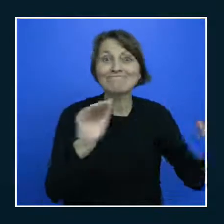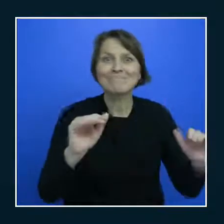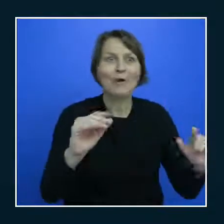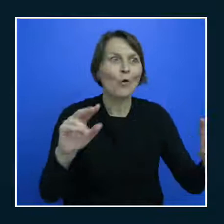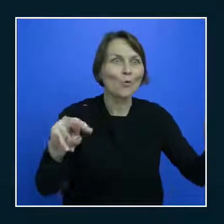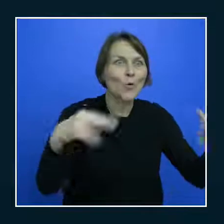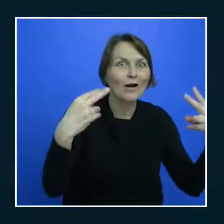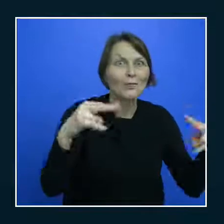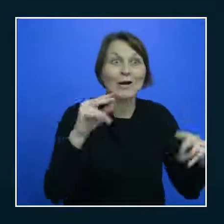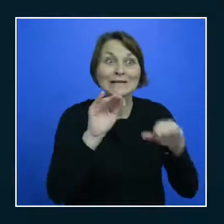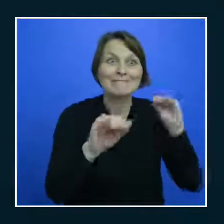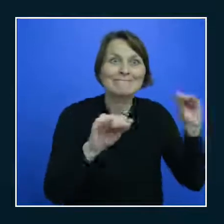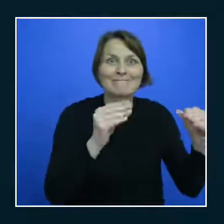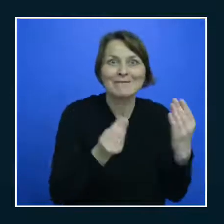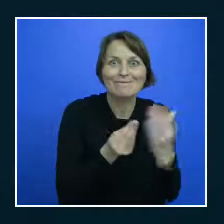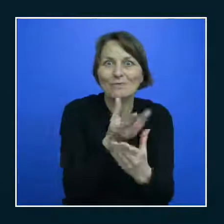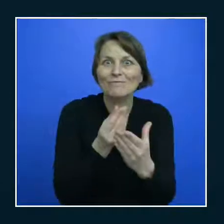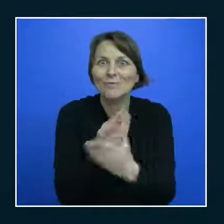everyone that's interested.